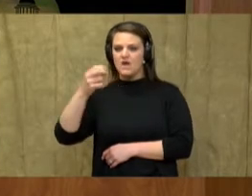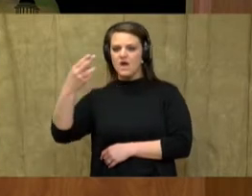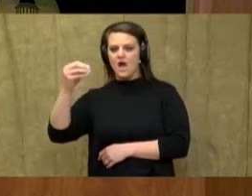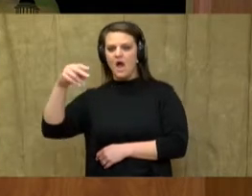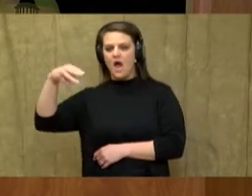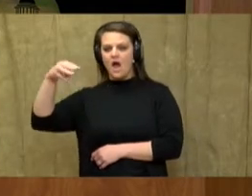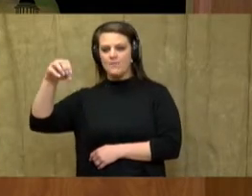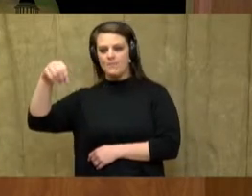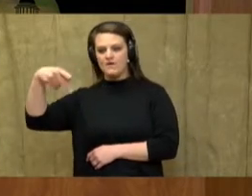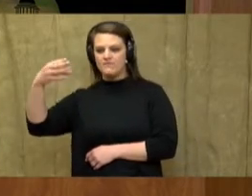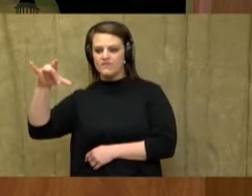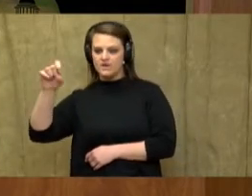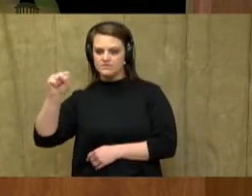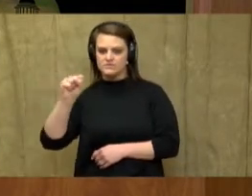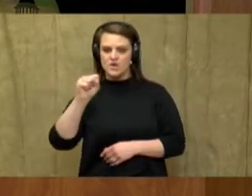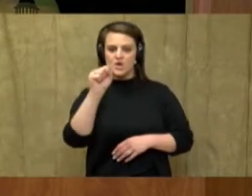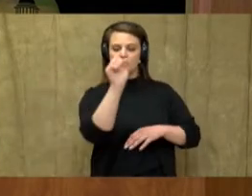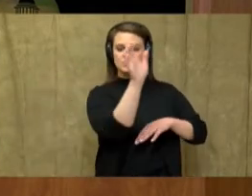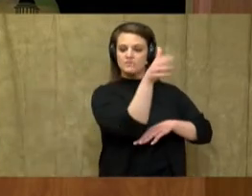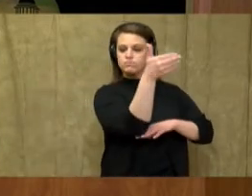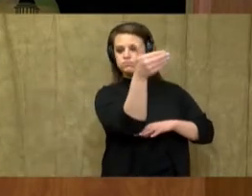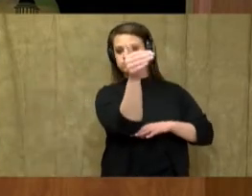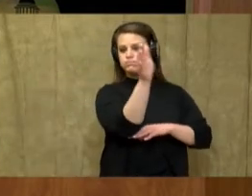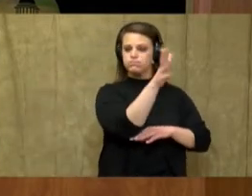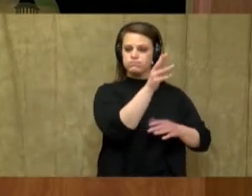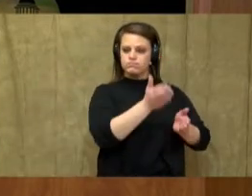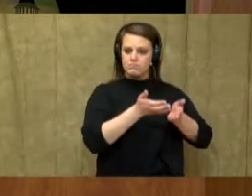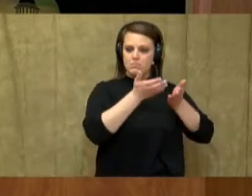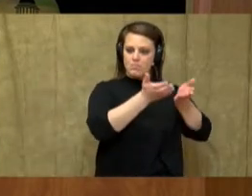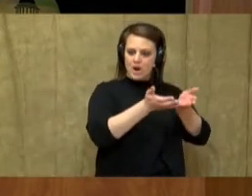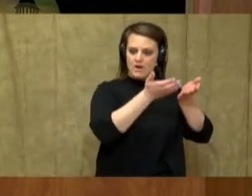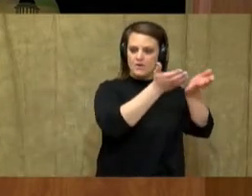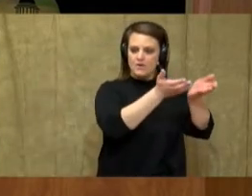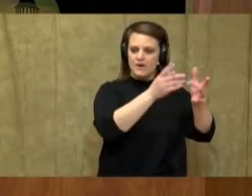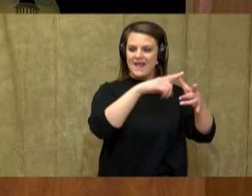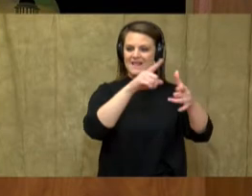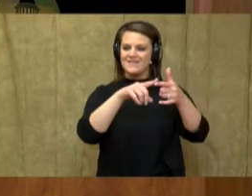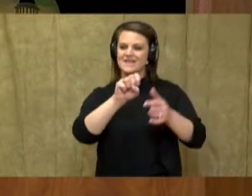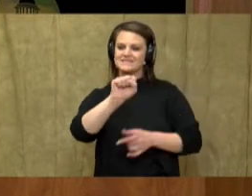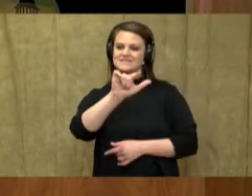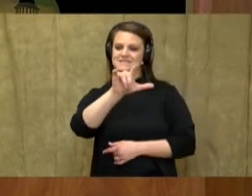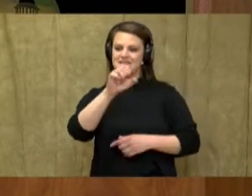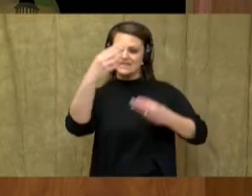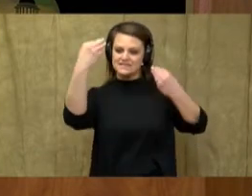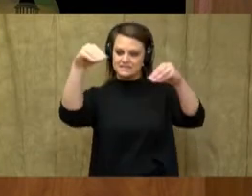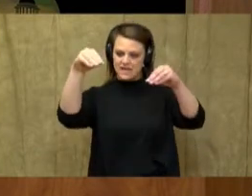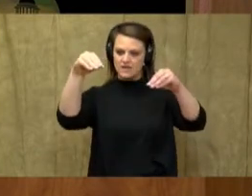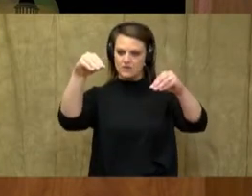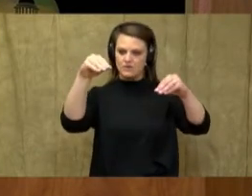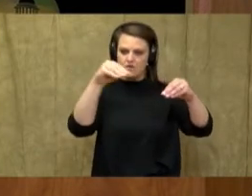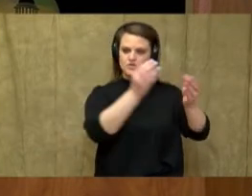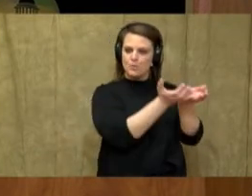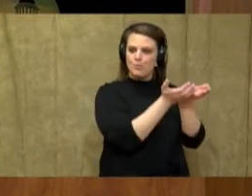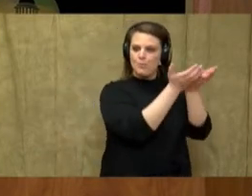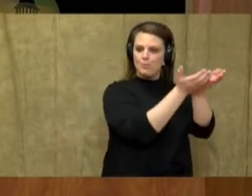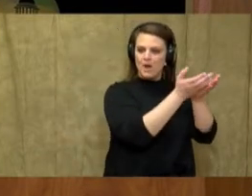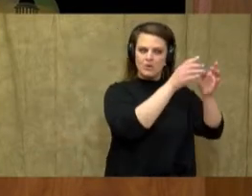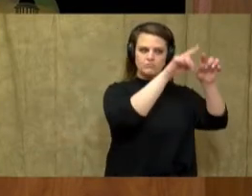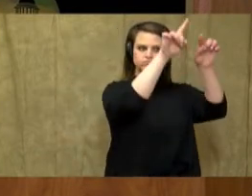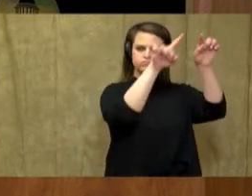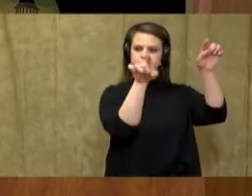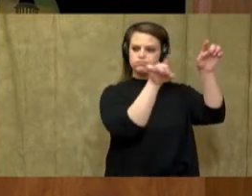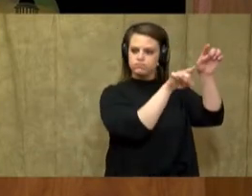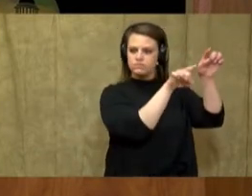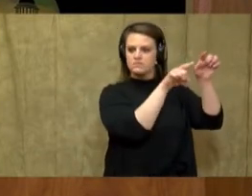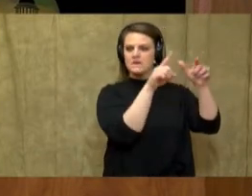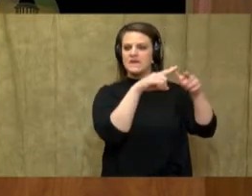sail, S-A-I-L, that's like to sail a boat, sail a ship, and then you have S-A-L-E, is like something is on